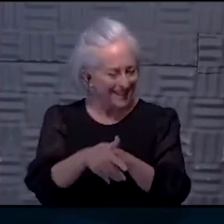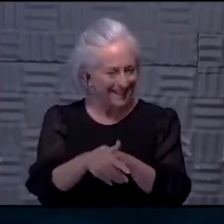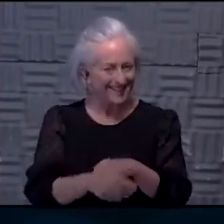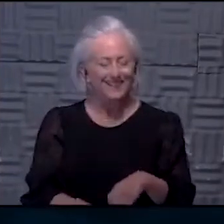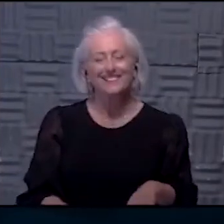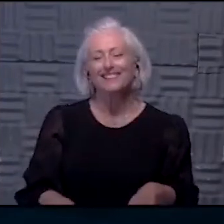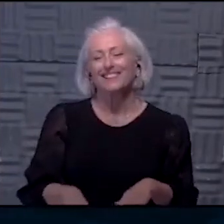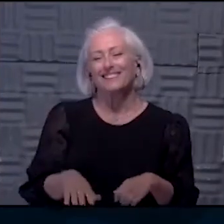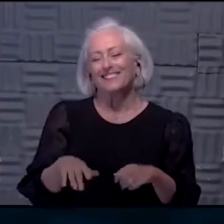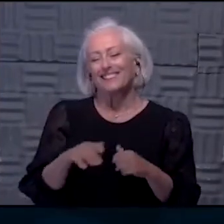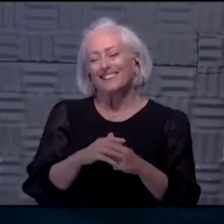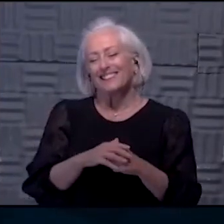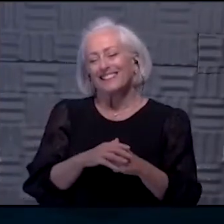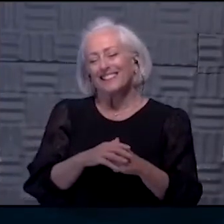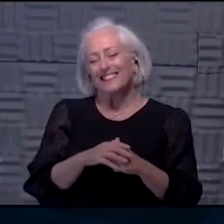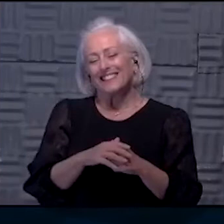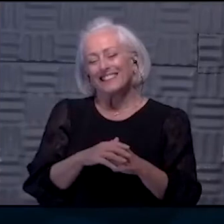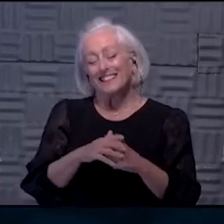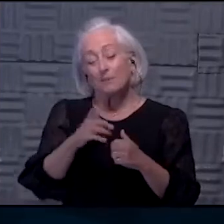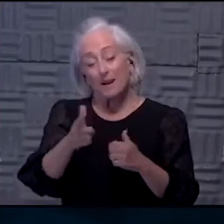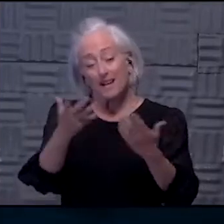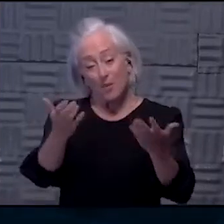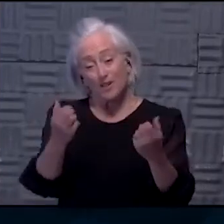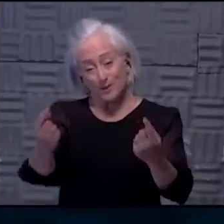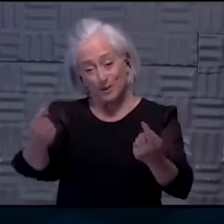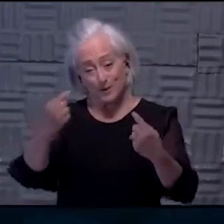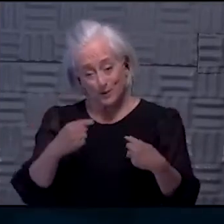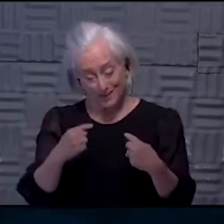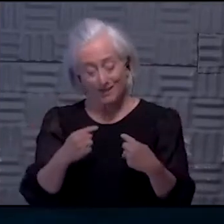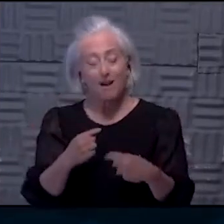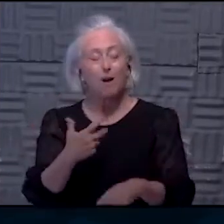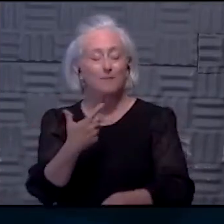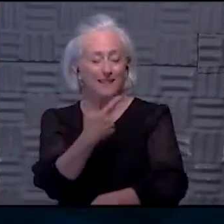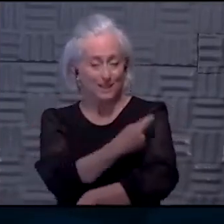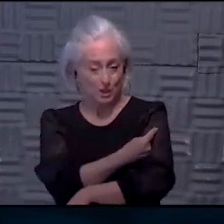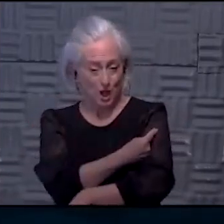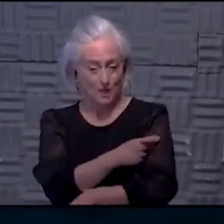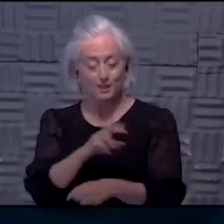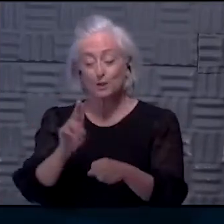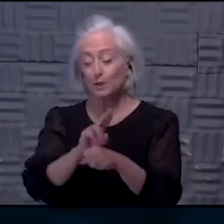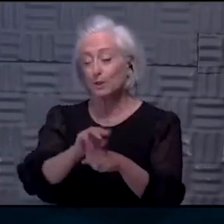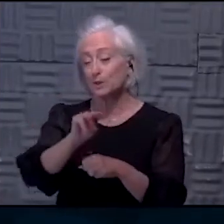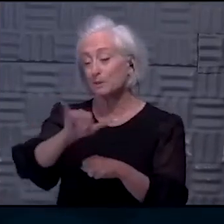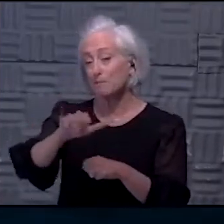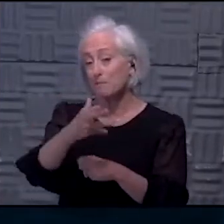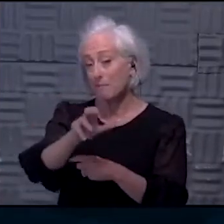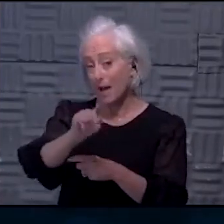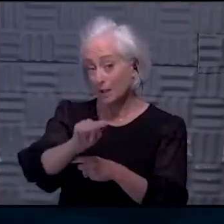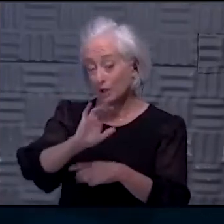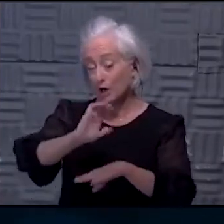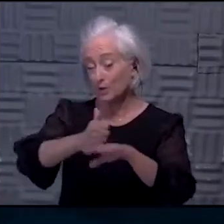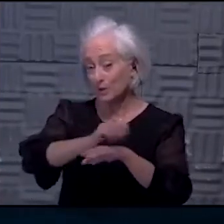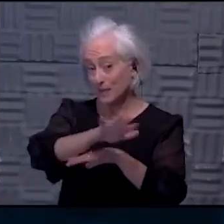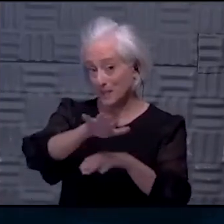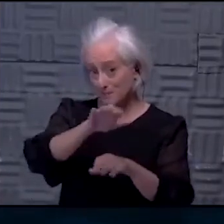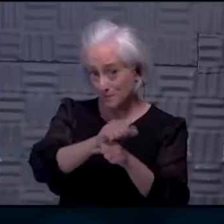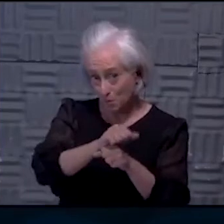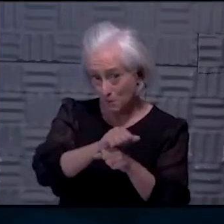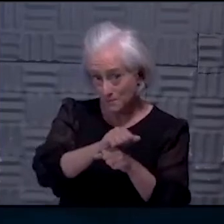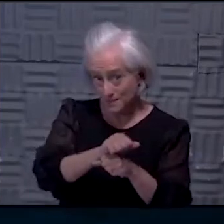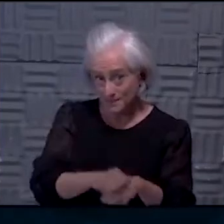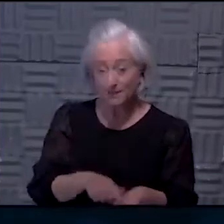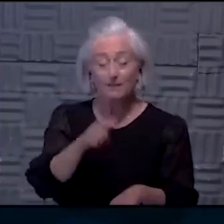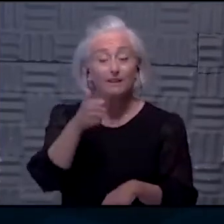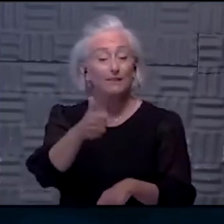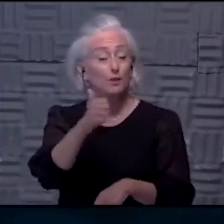it may hurt your ears. But I want you to come give us your arm, not your ears on this one. Use my chart to make an appointment. If you're already a patient for us, you can go right there